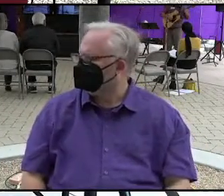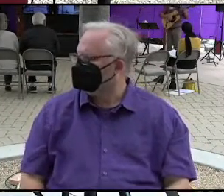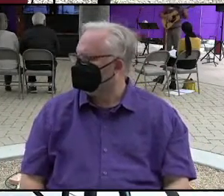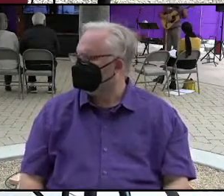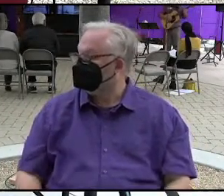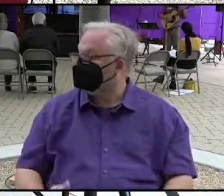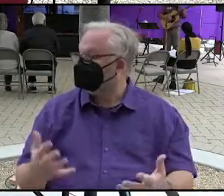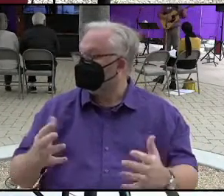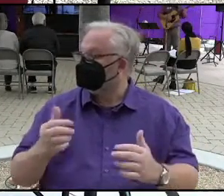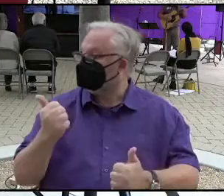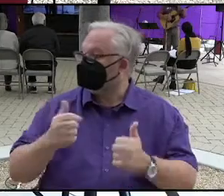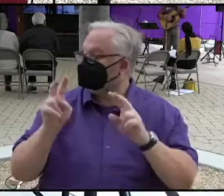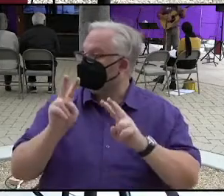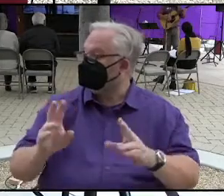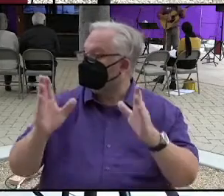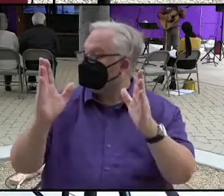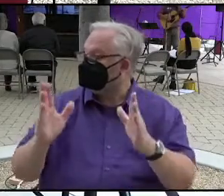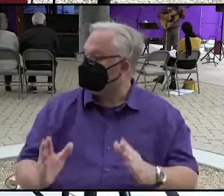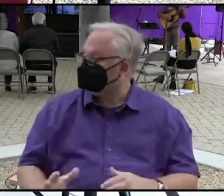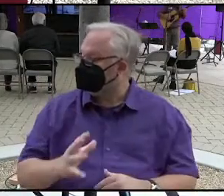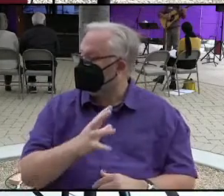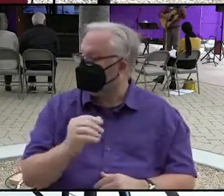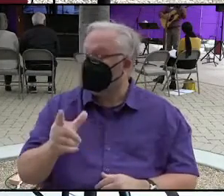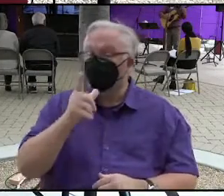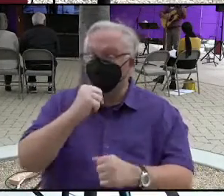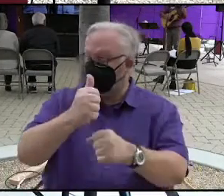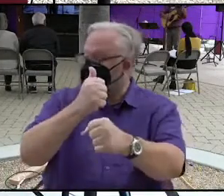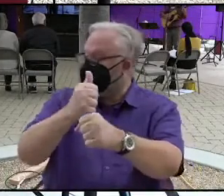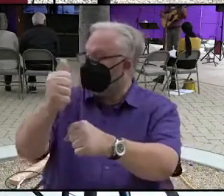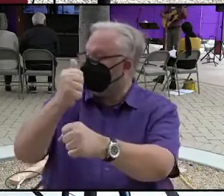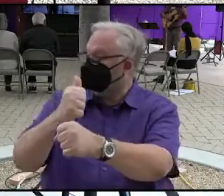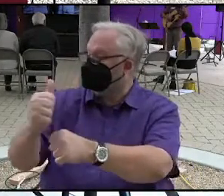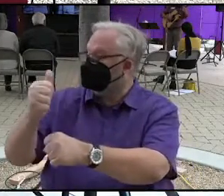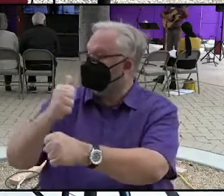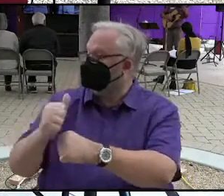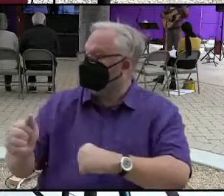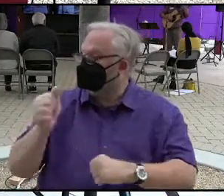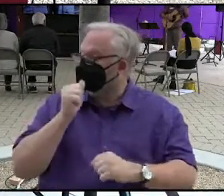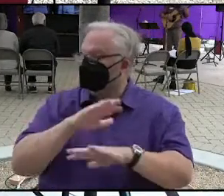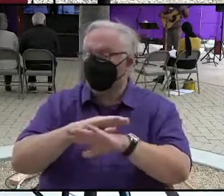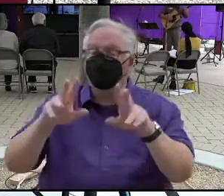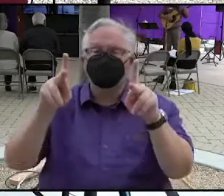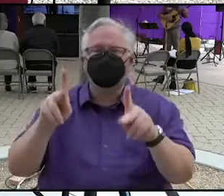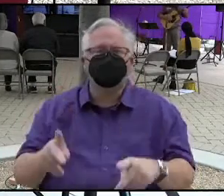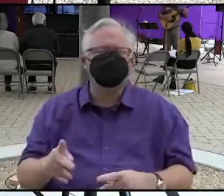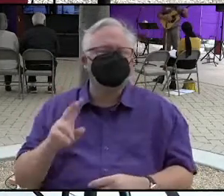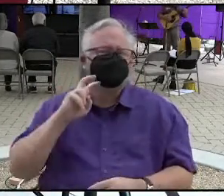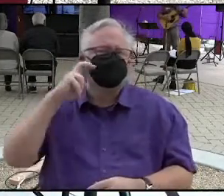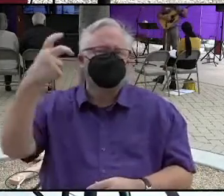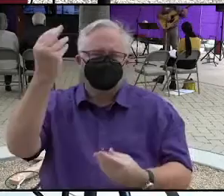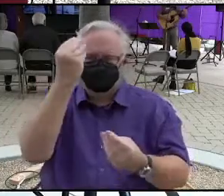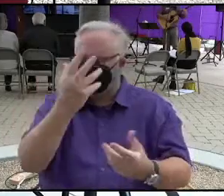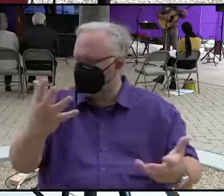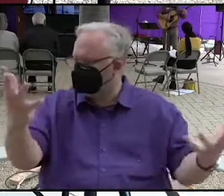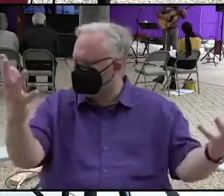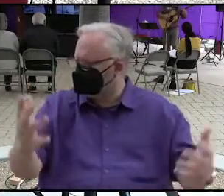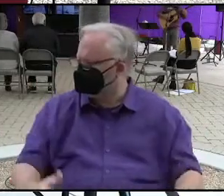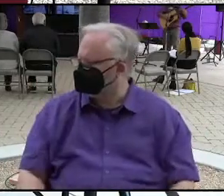What heroes and who was to blame? A secret that no one dared